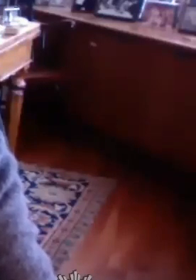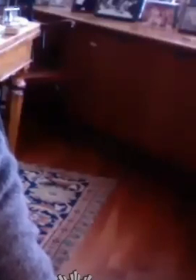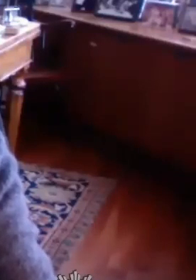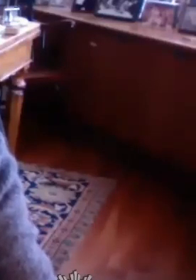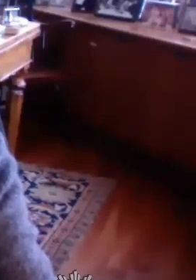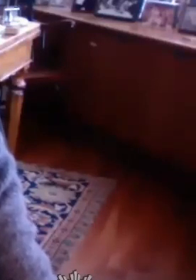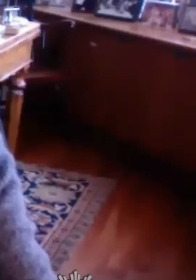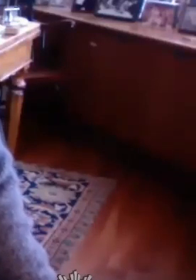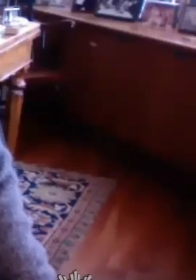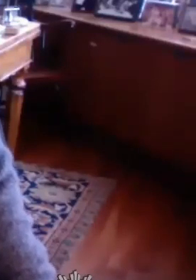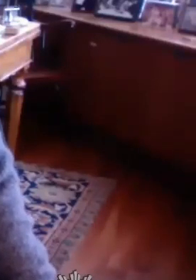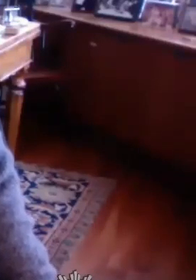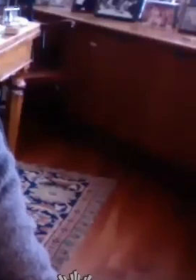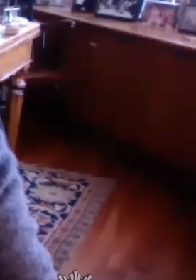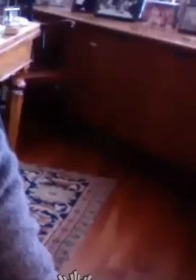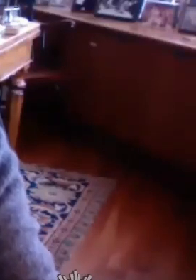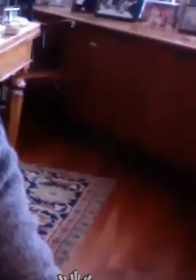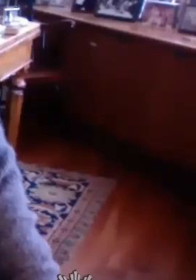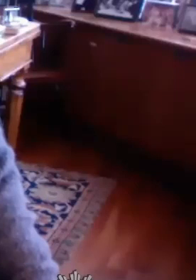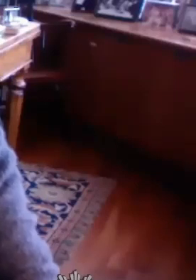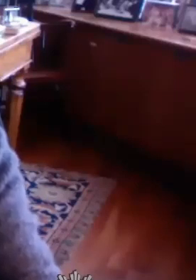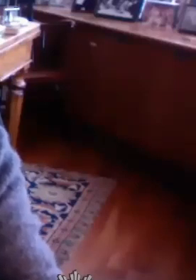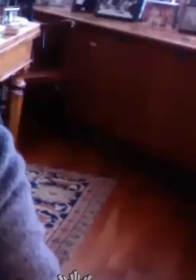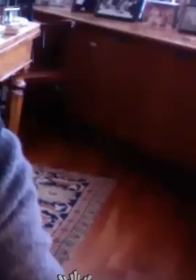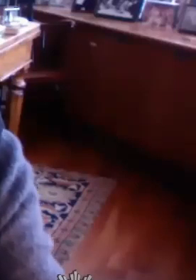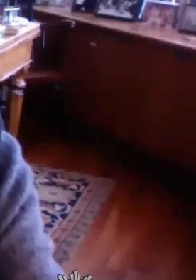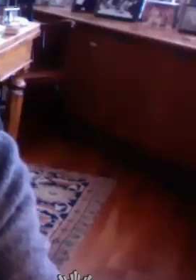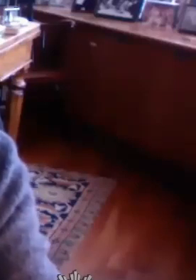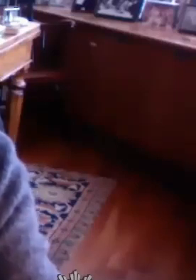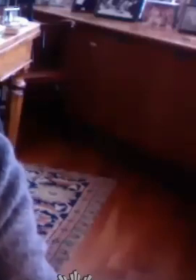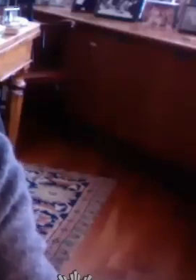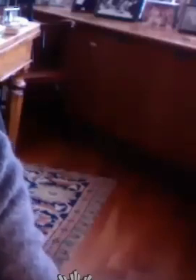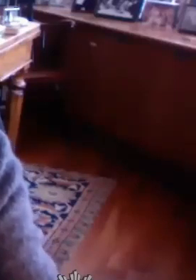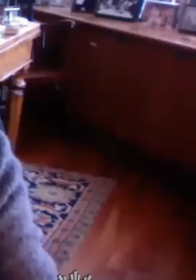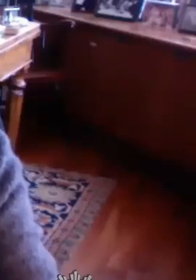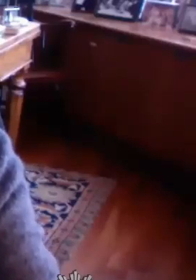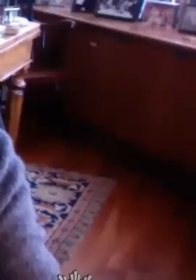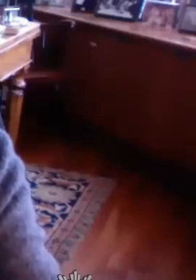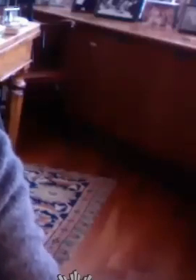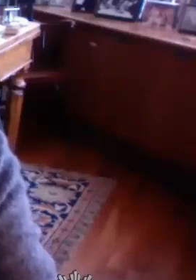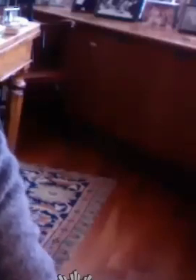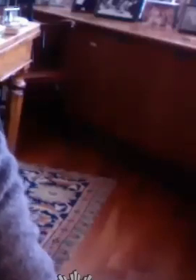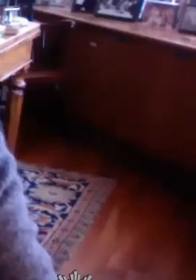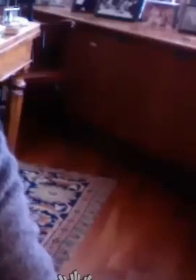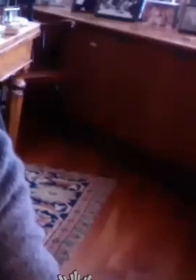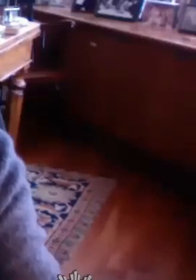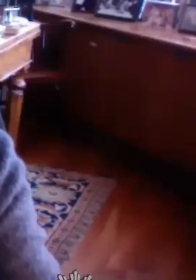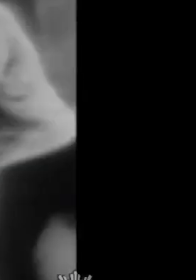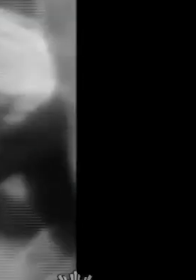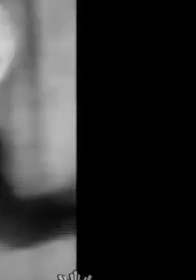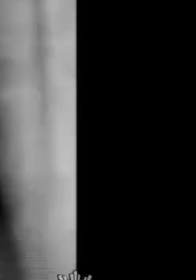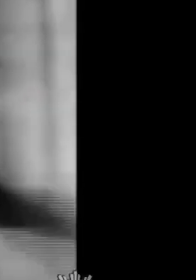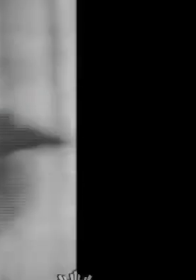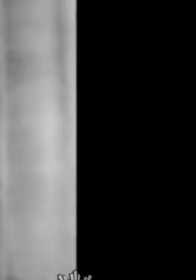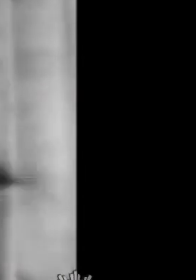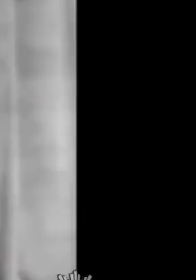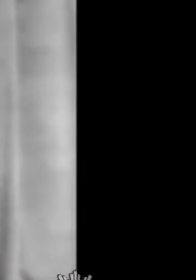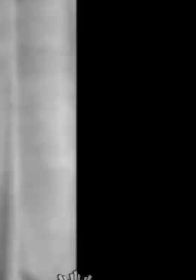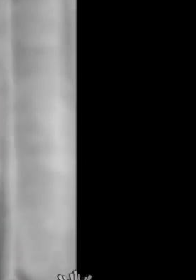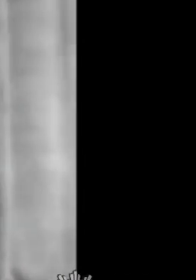in the morning. And he missed it today. He missed it today.